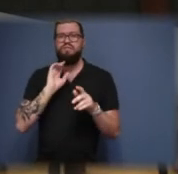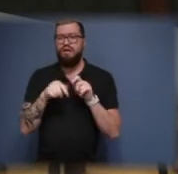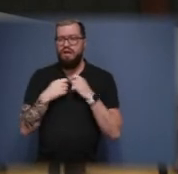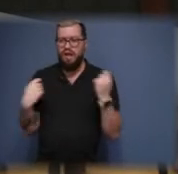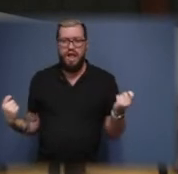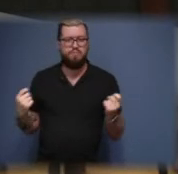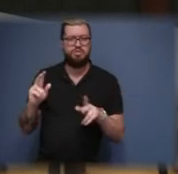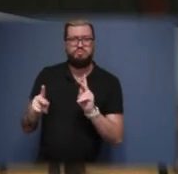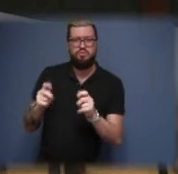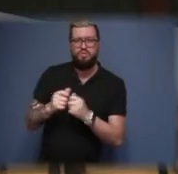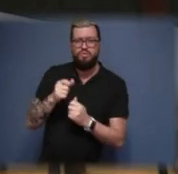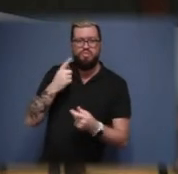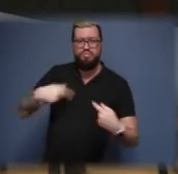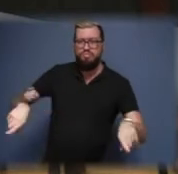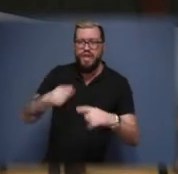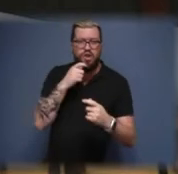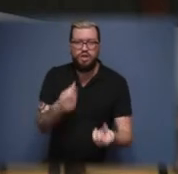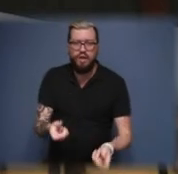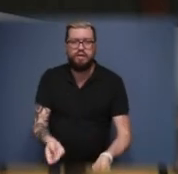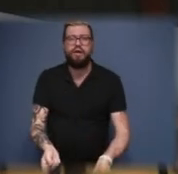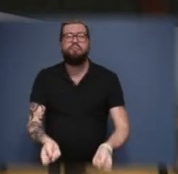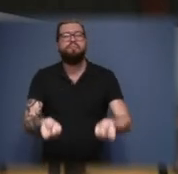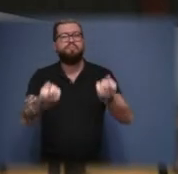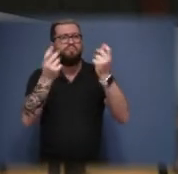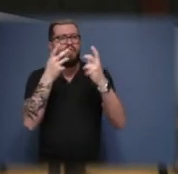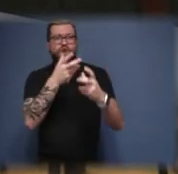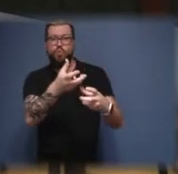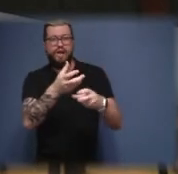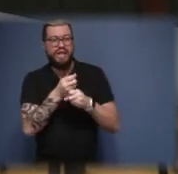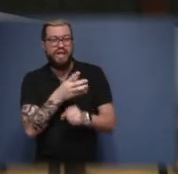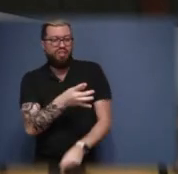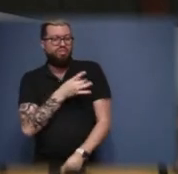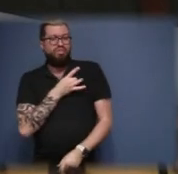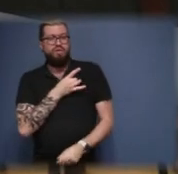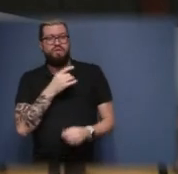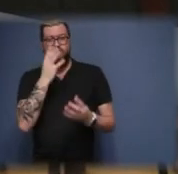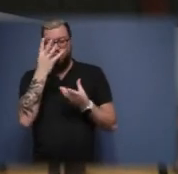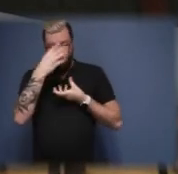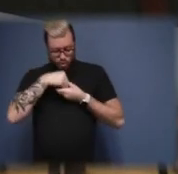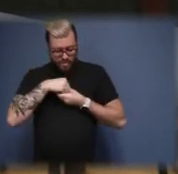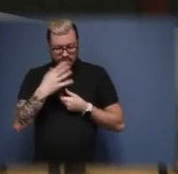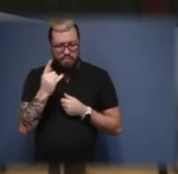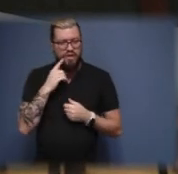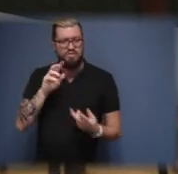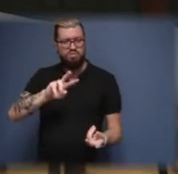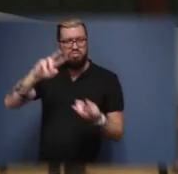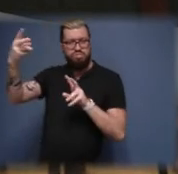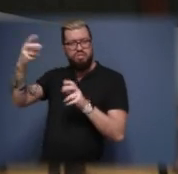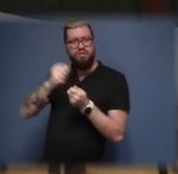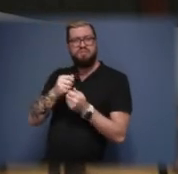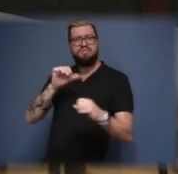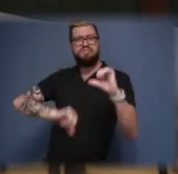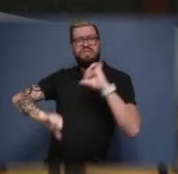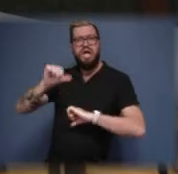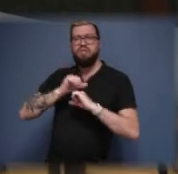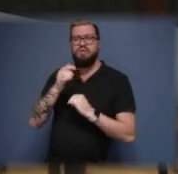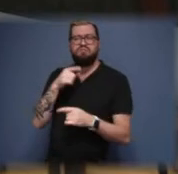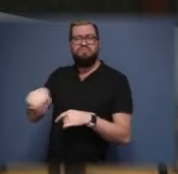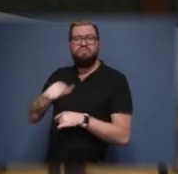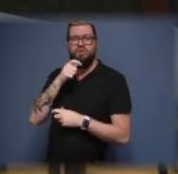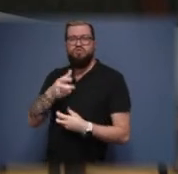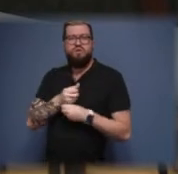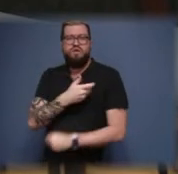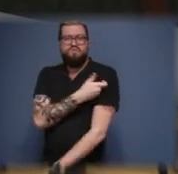they don't get this autism and stuff due to the misuse of science with this vaccines and stuff, which is